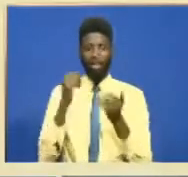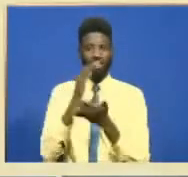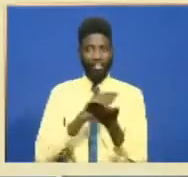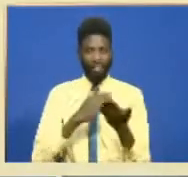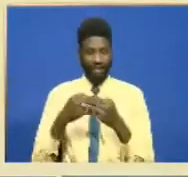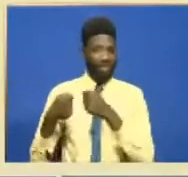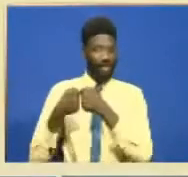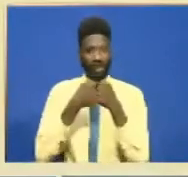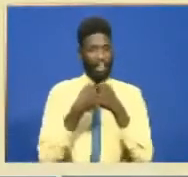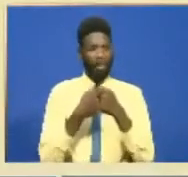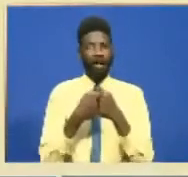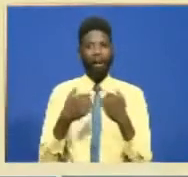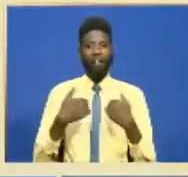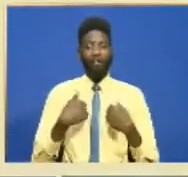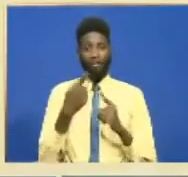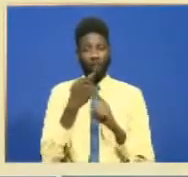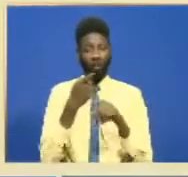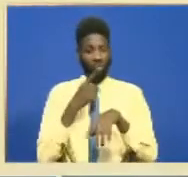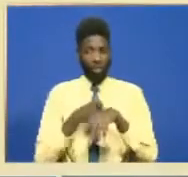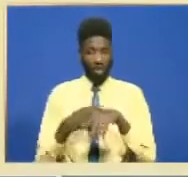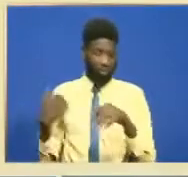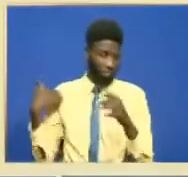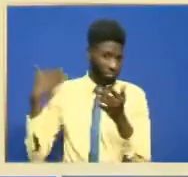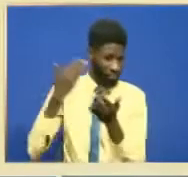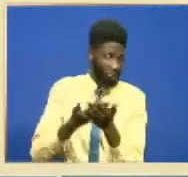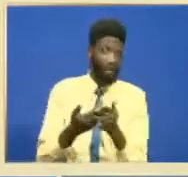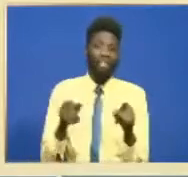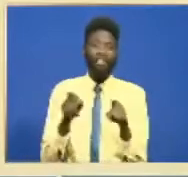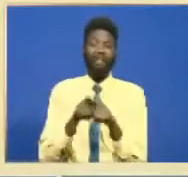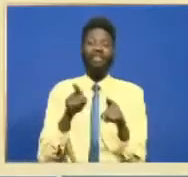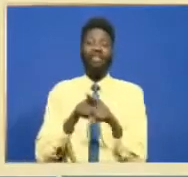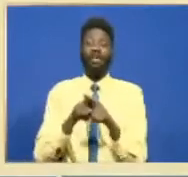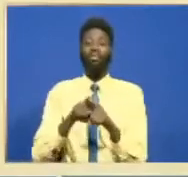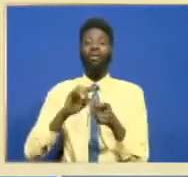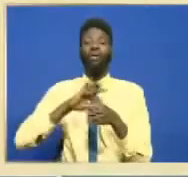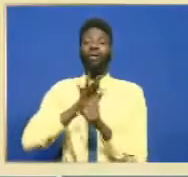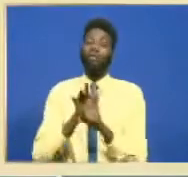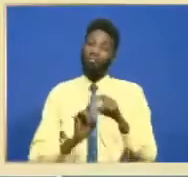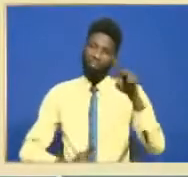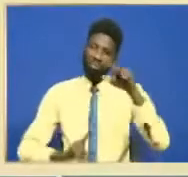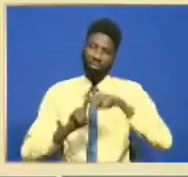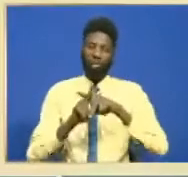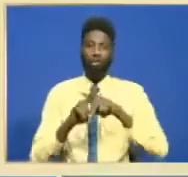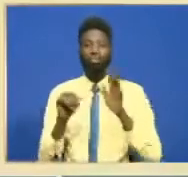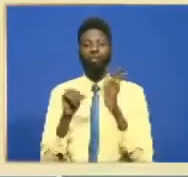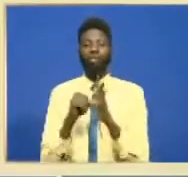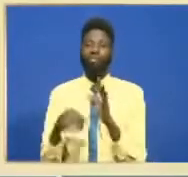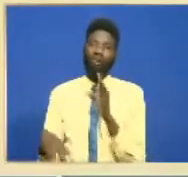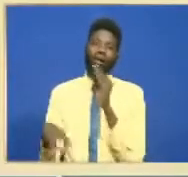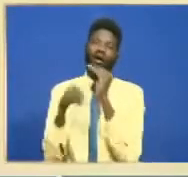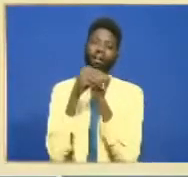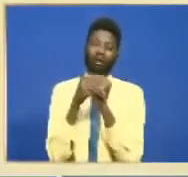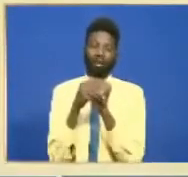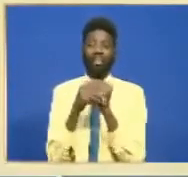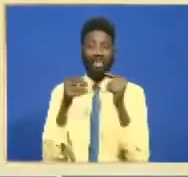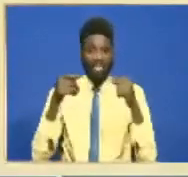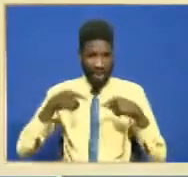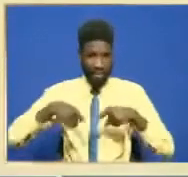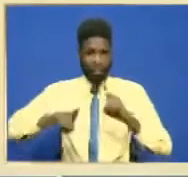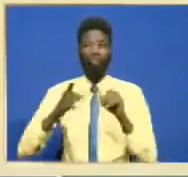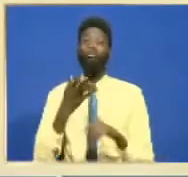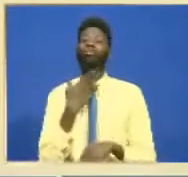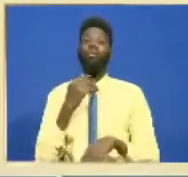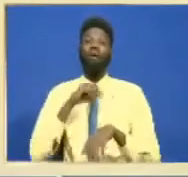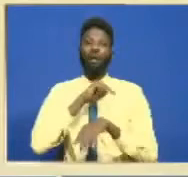since. Now the issues have been compounded by the outbreak of COVID-19. There are a myriad of issues that they want the national